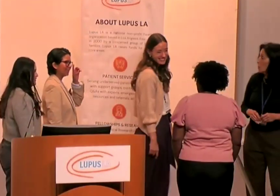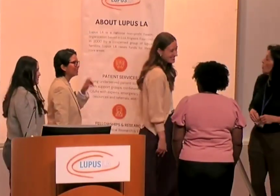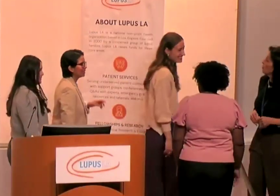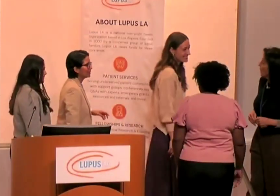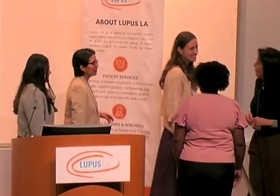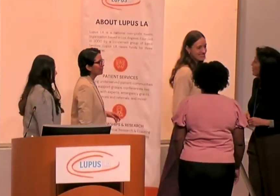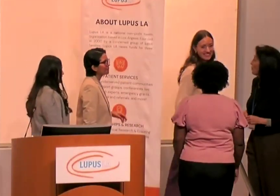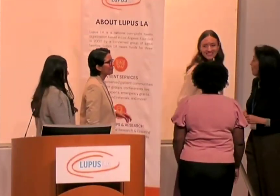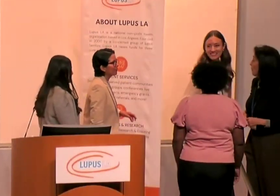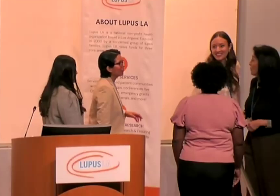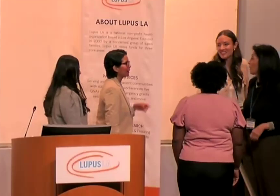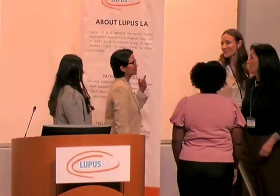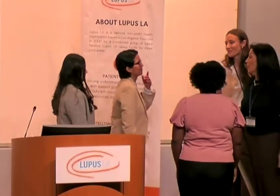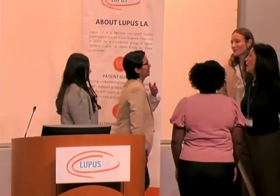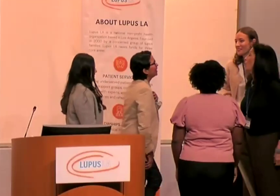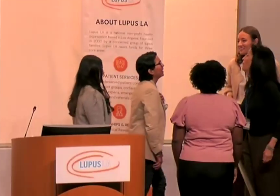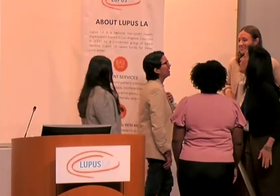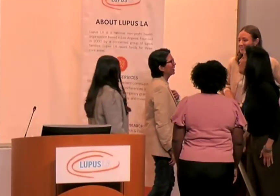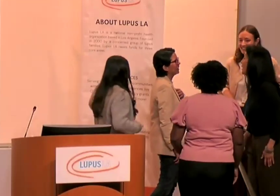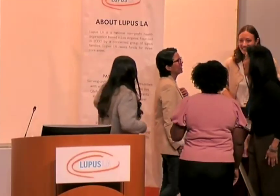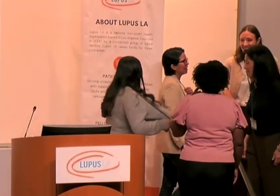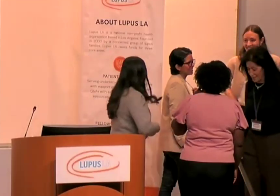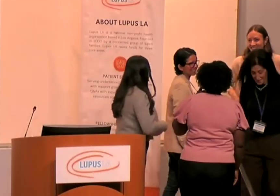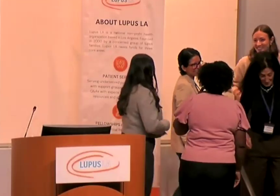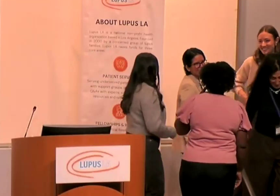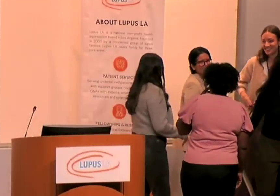You got your brother and